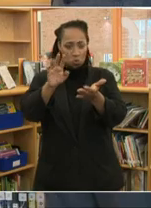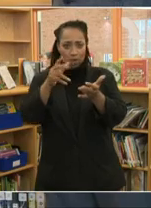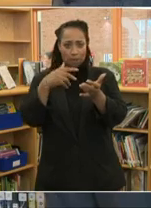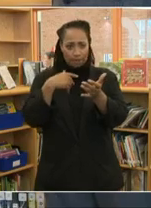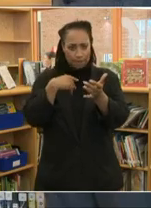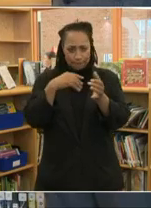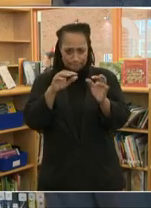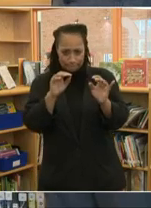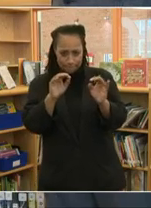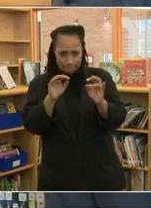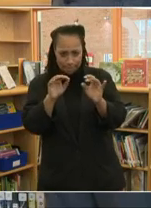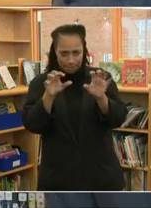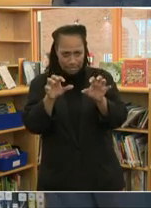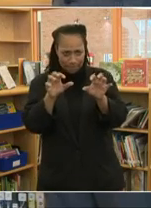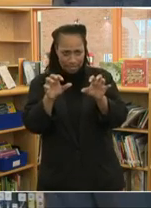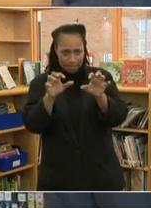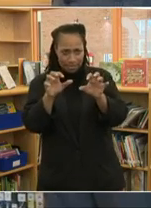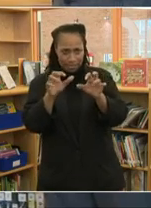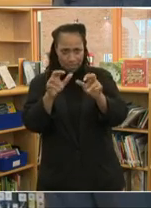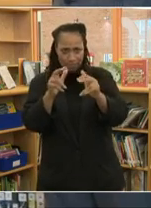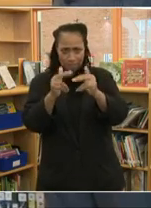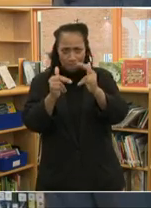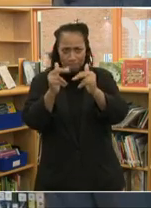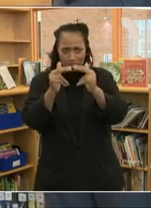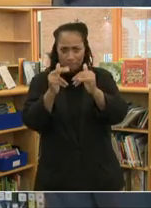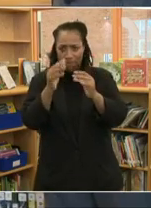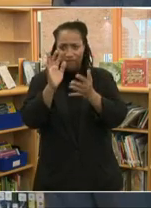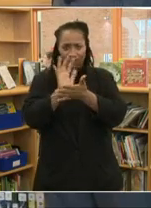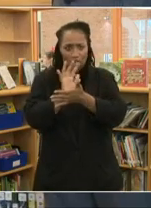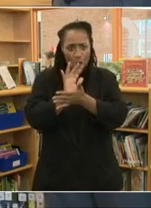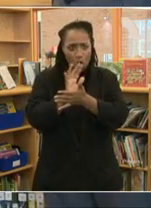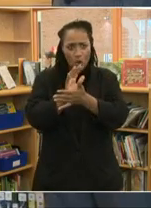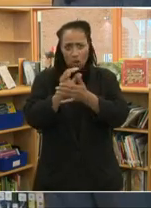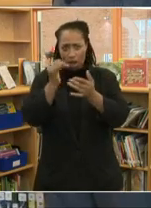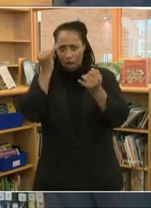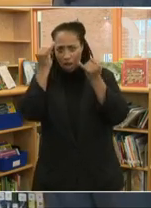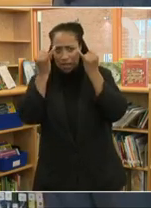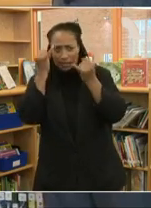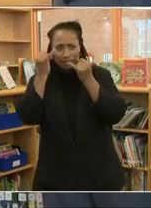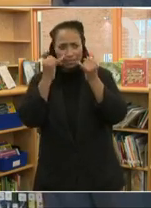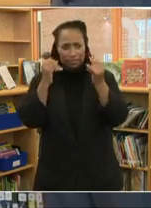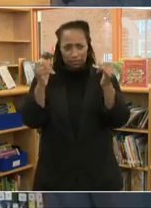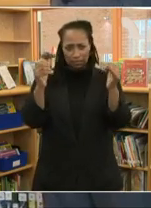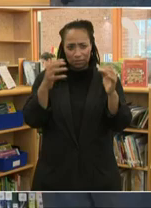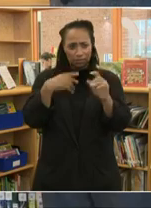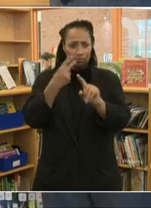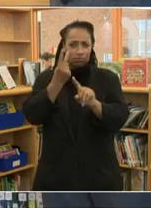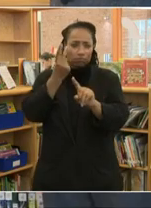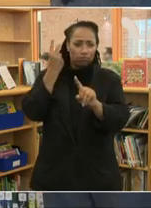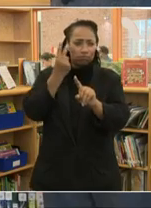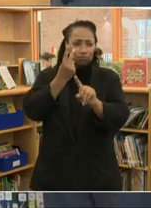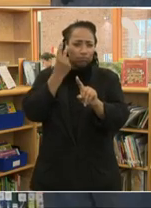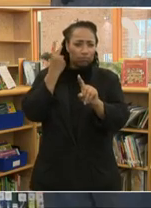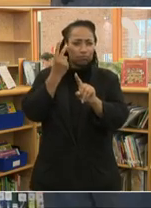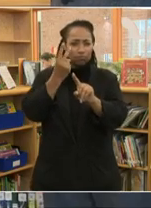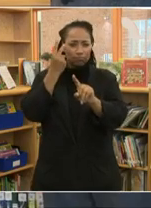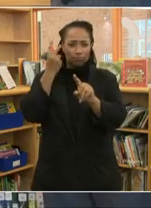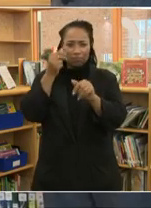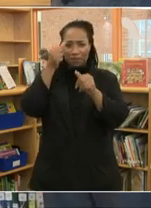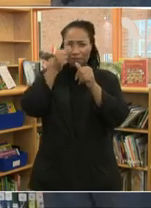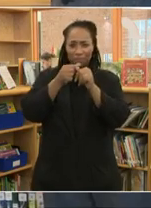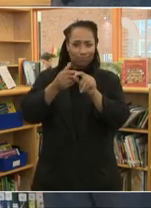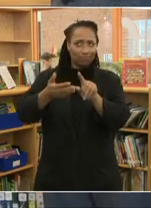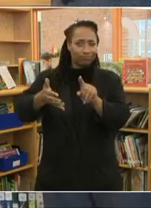America250.org and submit your videos of your ideas, your suggestions, maybe your memories of the bicentennial, which I remember very well. We've also launched additional